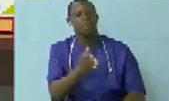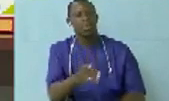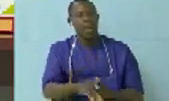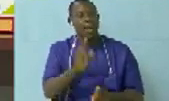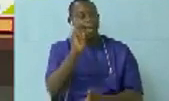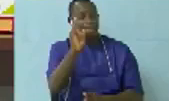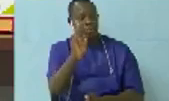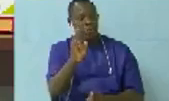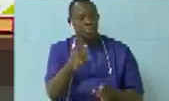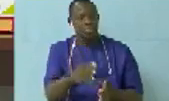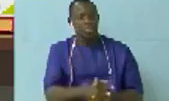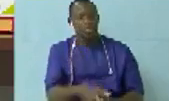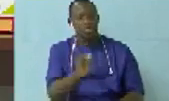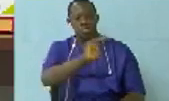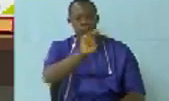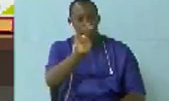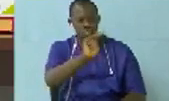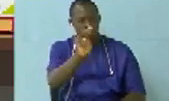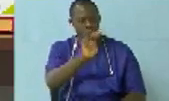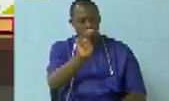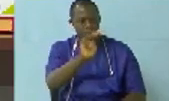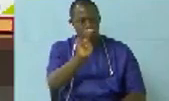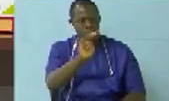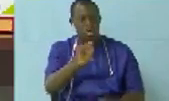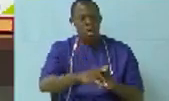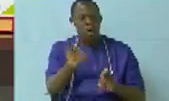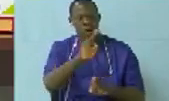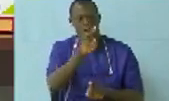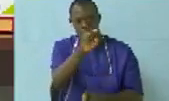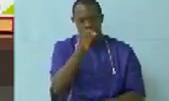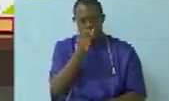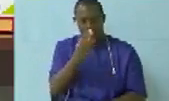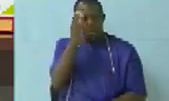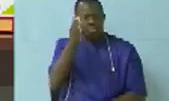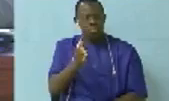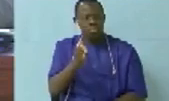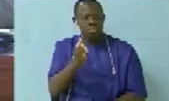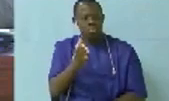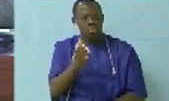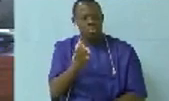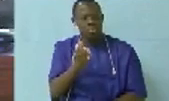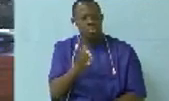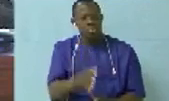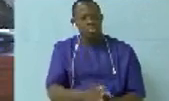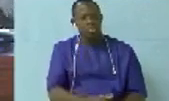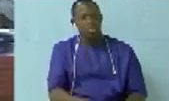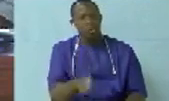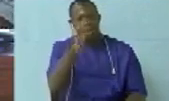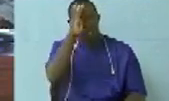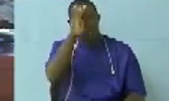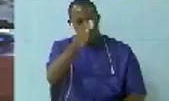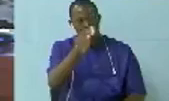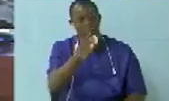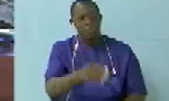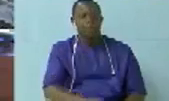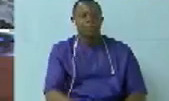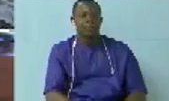But let's handle this. No. What you said is true. Thank you.